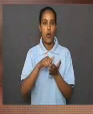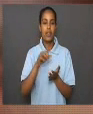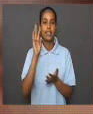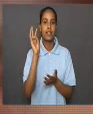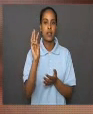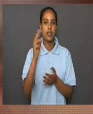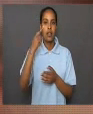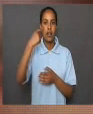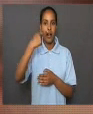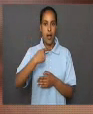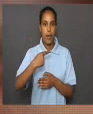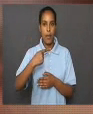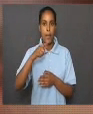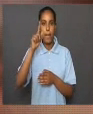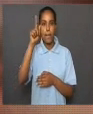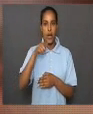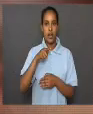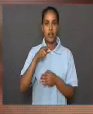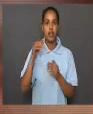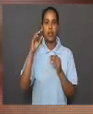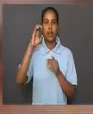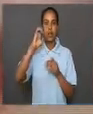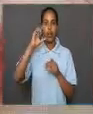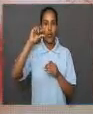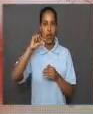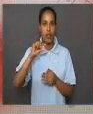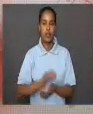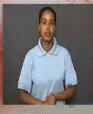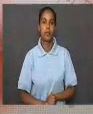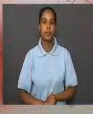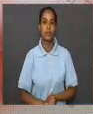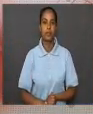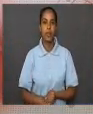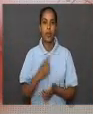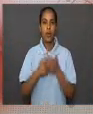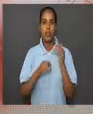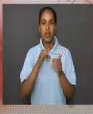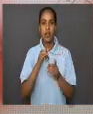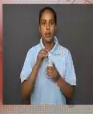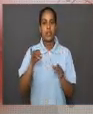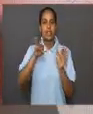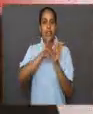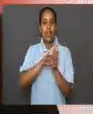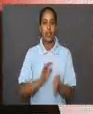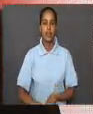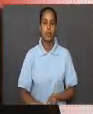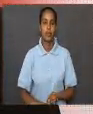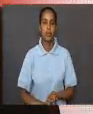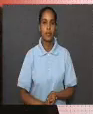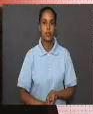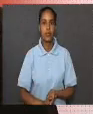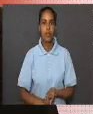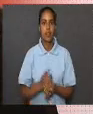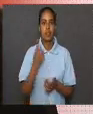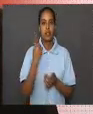31.6 grams per equivalent. What about salts?